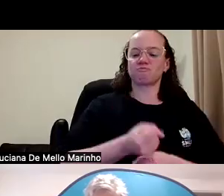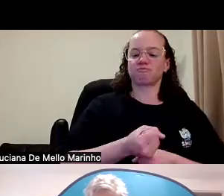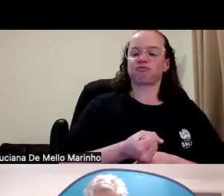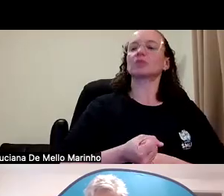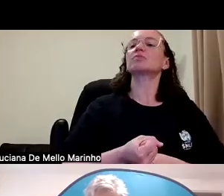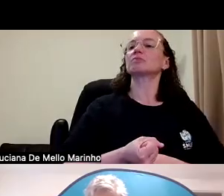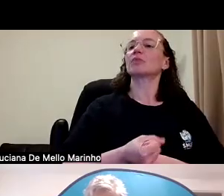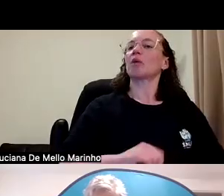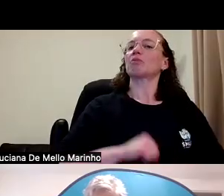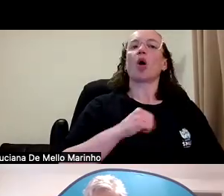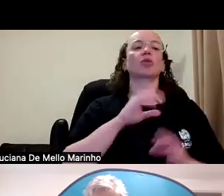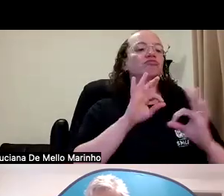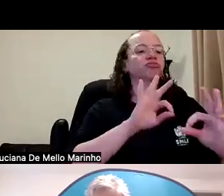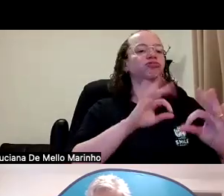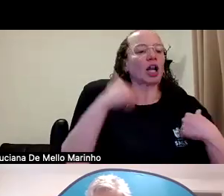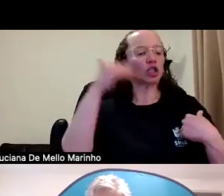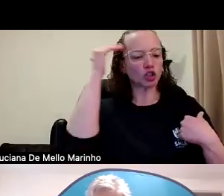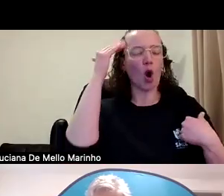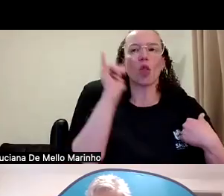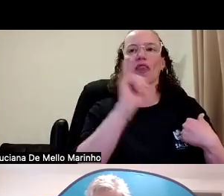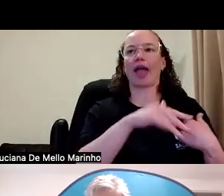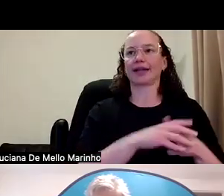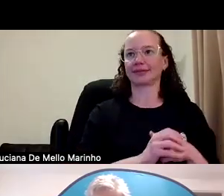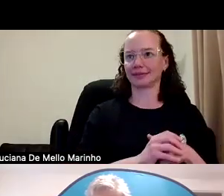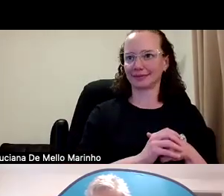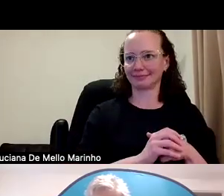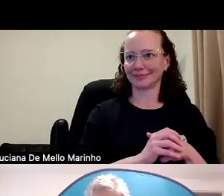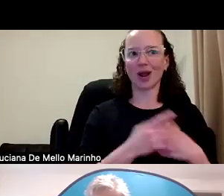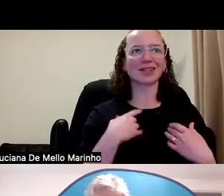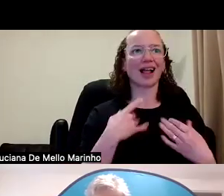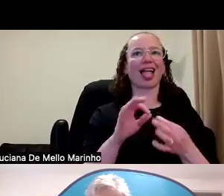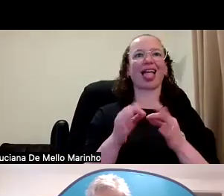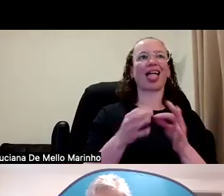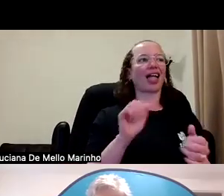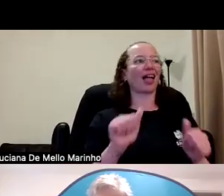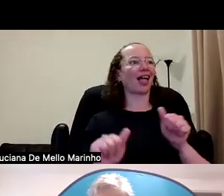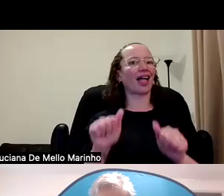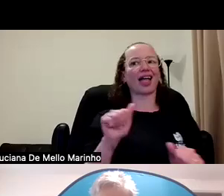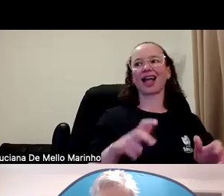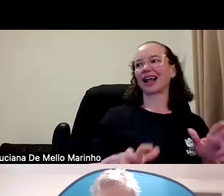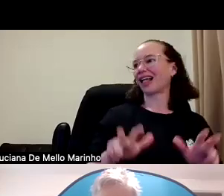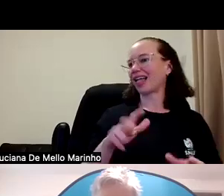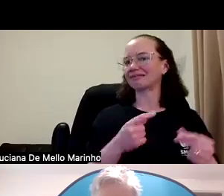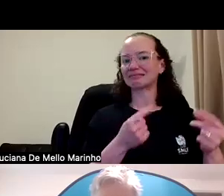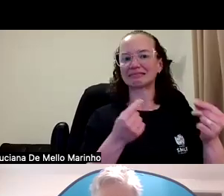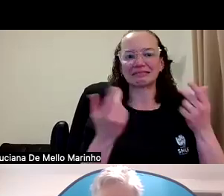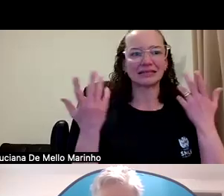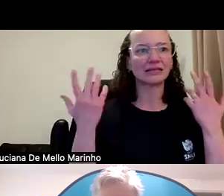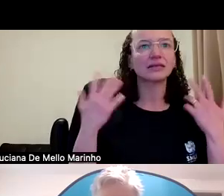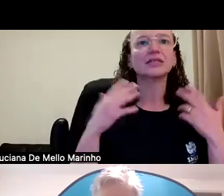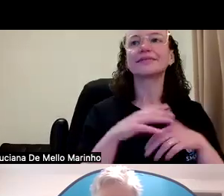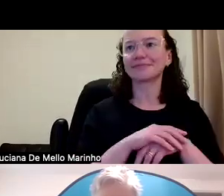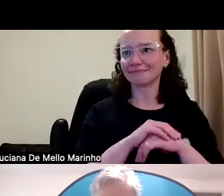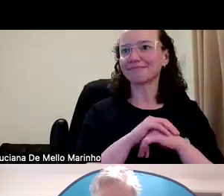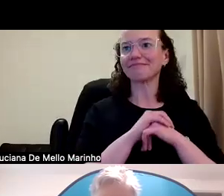to interpret more confidently and more proudly, having confidence in the knowledge that you have. so that